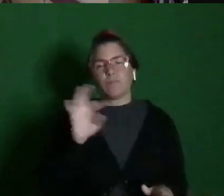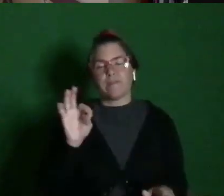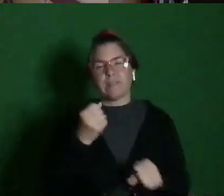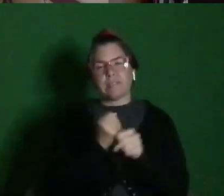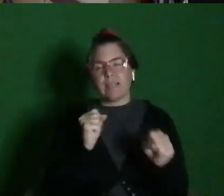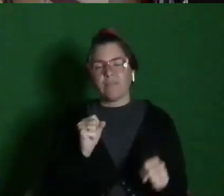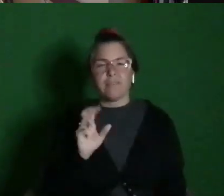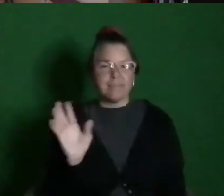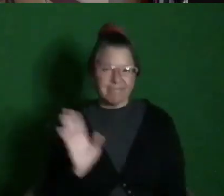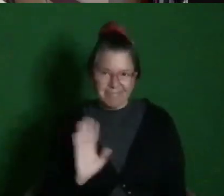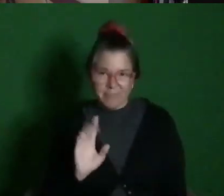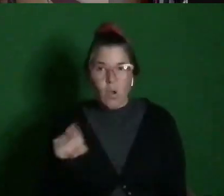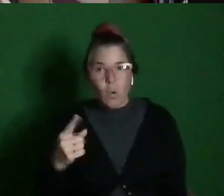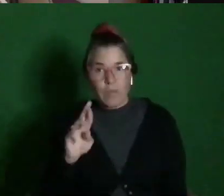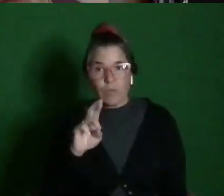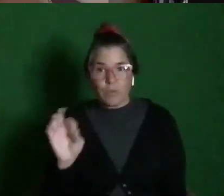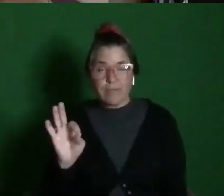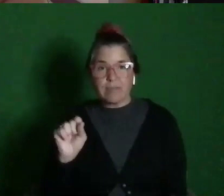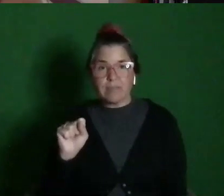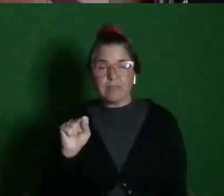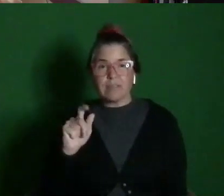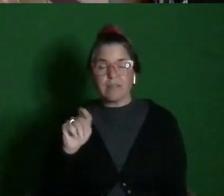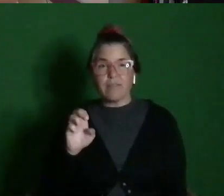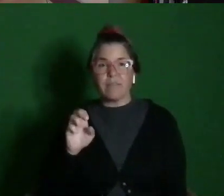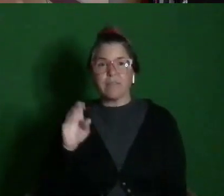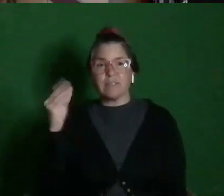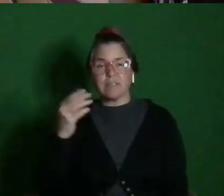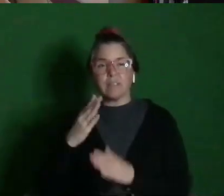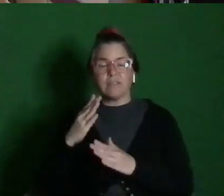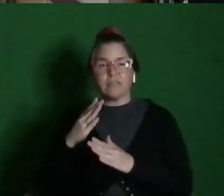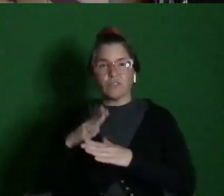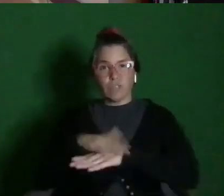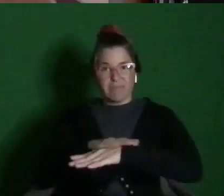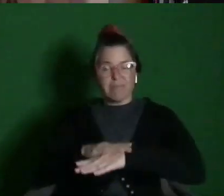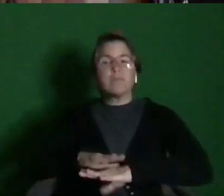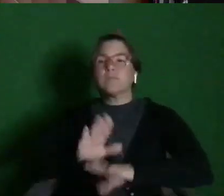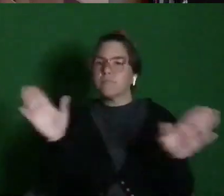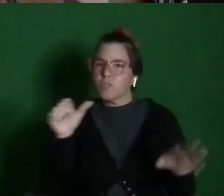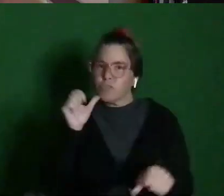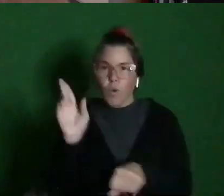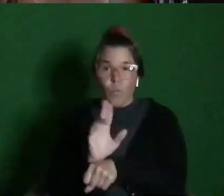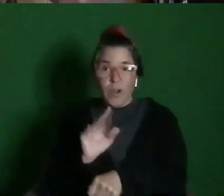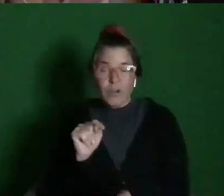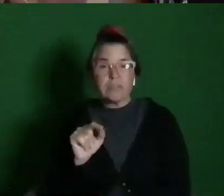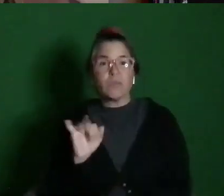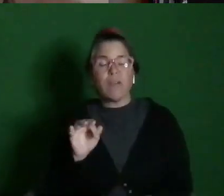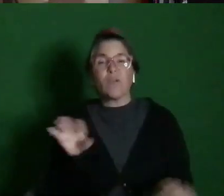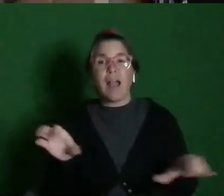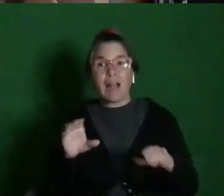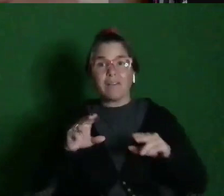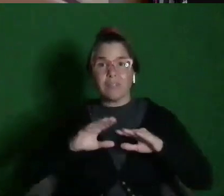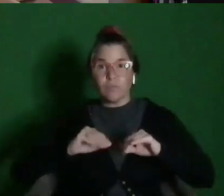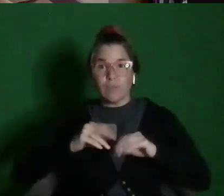reef safe sunscreen that there is to not wear sunscreen. So if you're actually like swimming on a reef, you